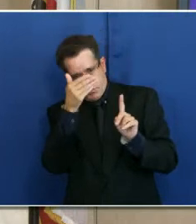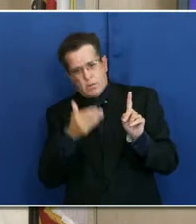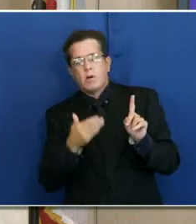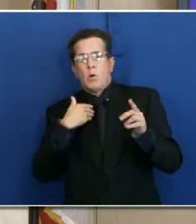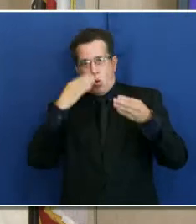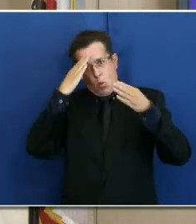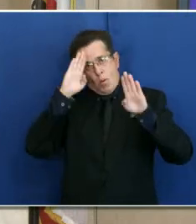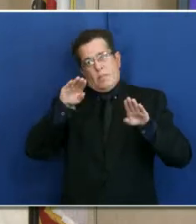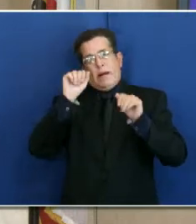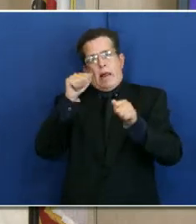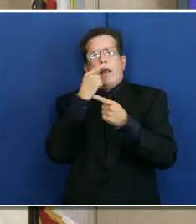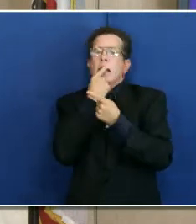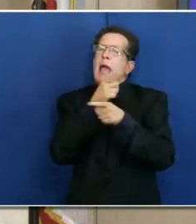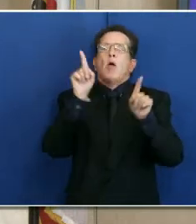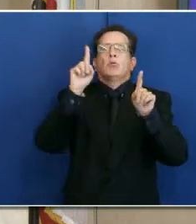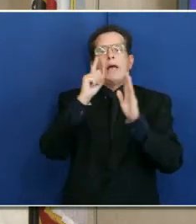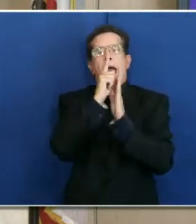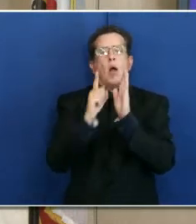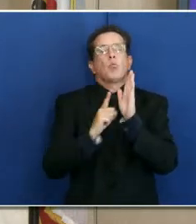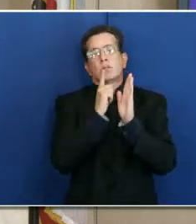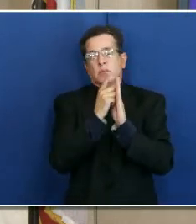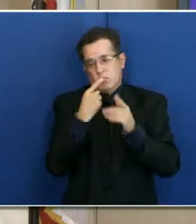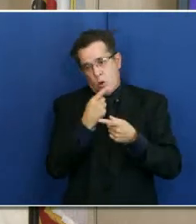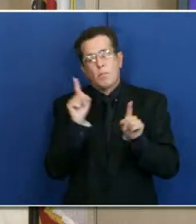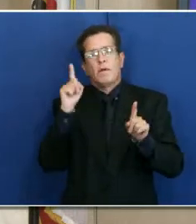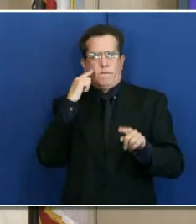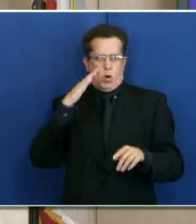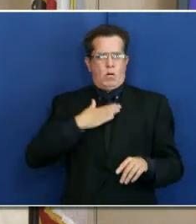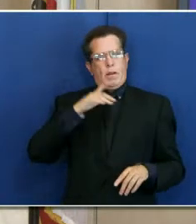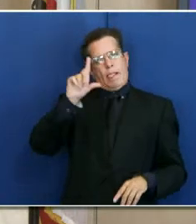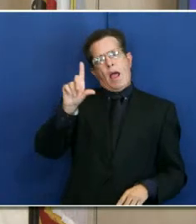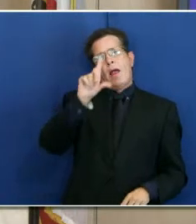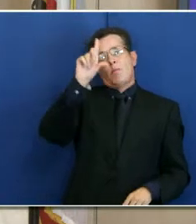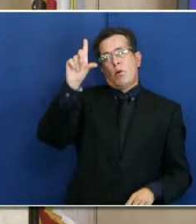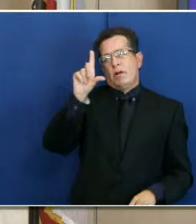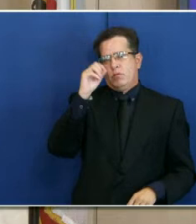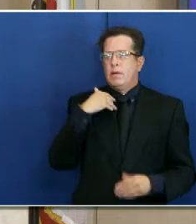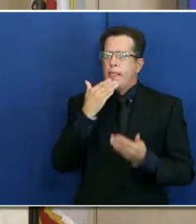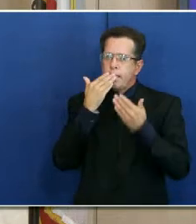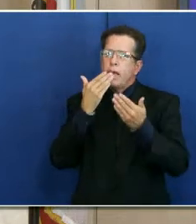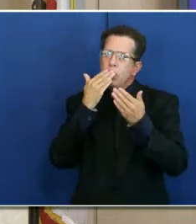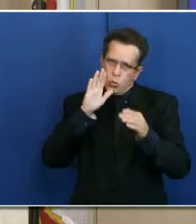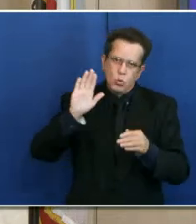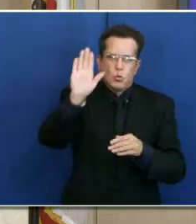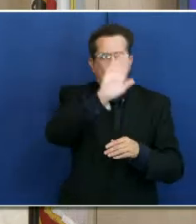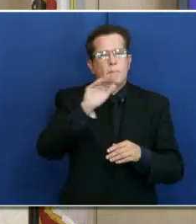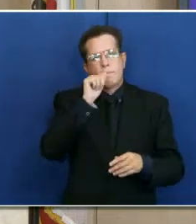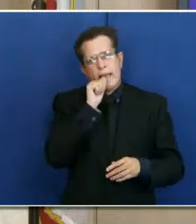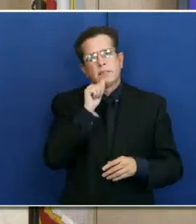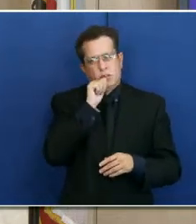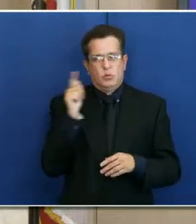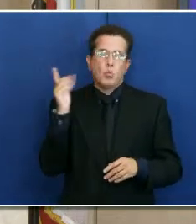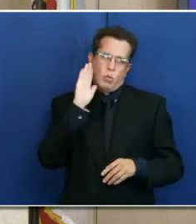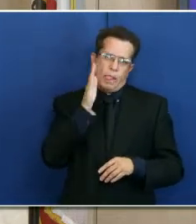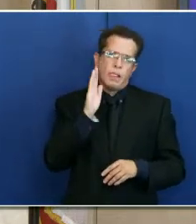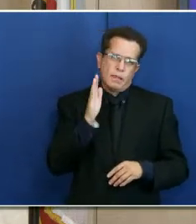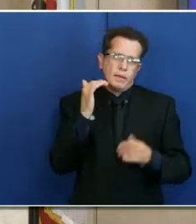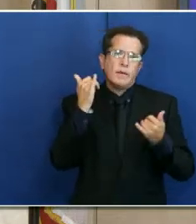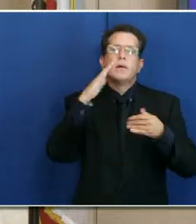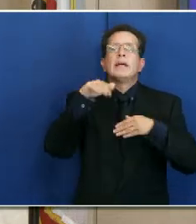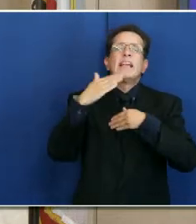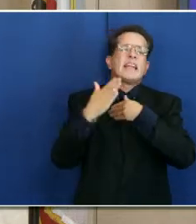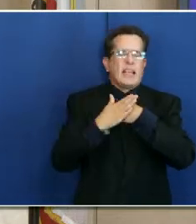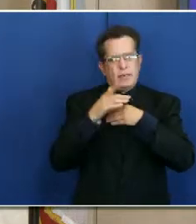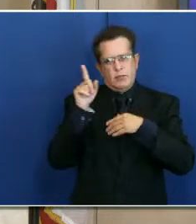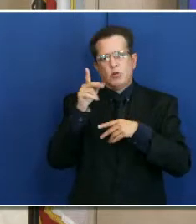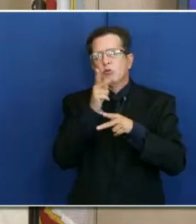can announce on the hours of operation for our libraries, so we thank you for your patience. With that, let me call up Supervisor Fletcher to